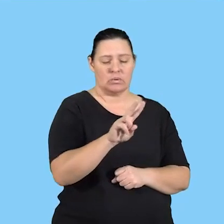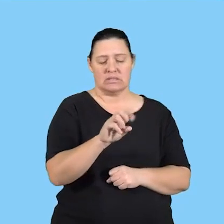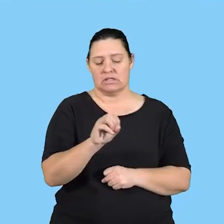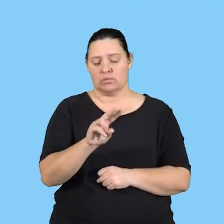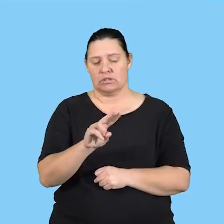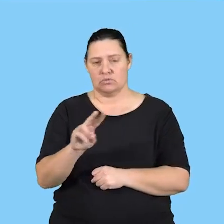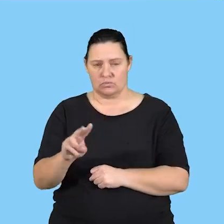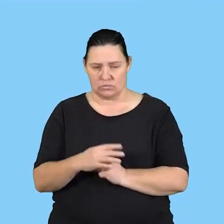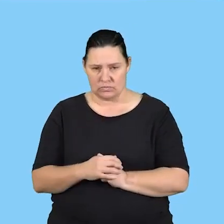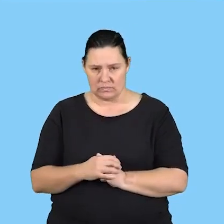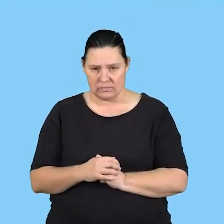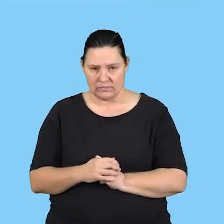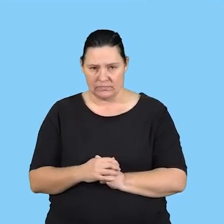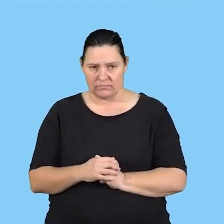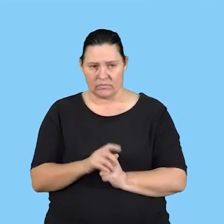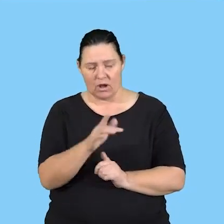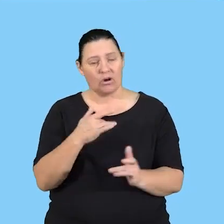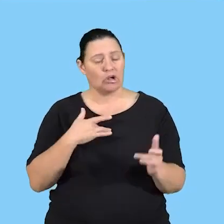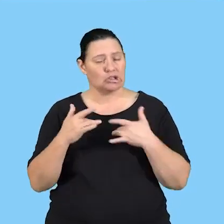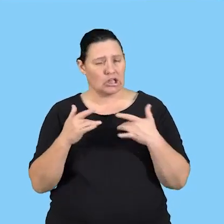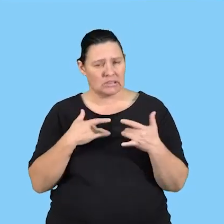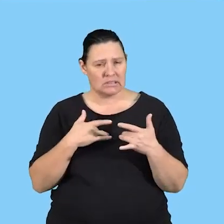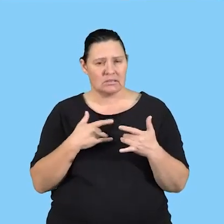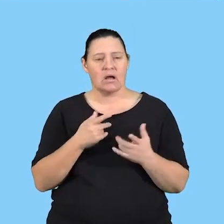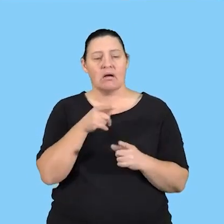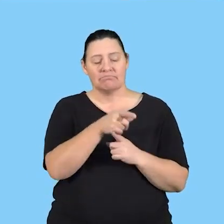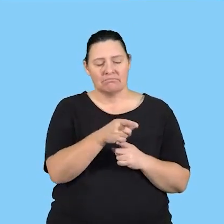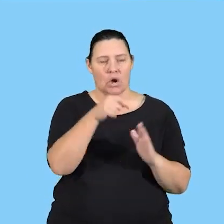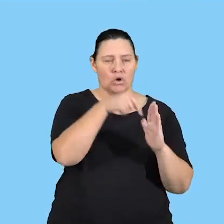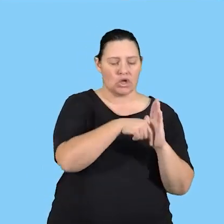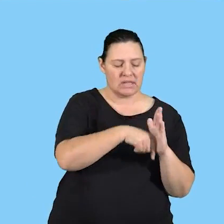So these concerns talked to content,